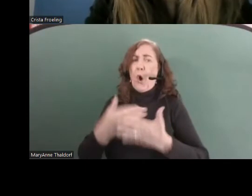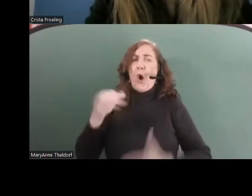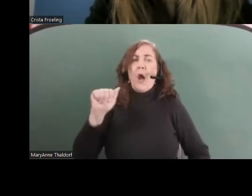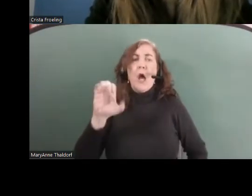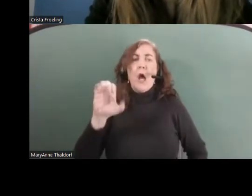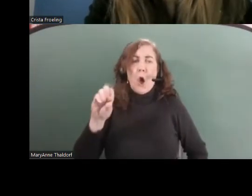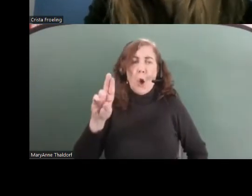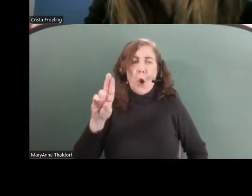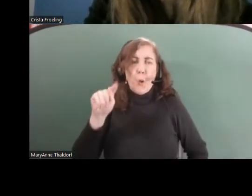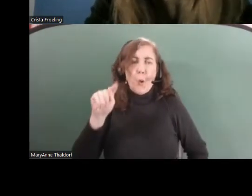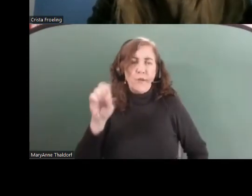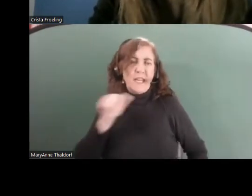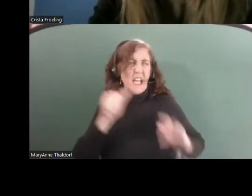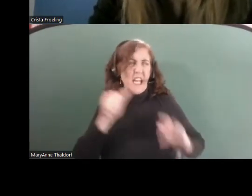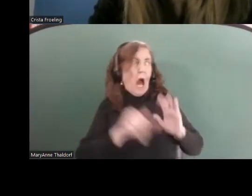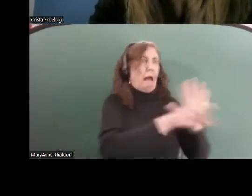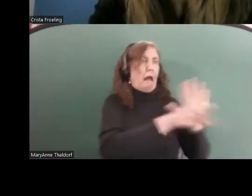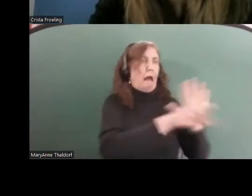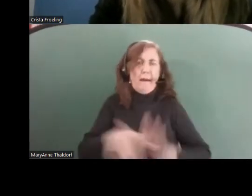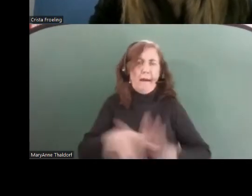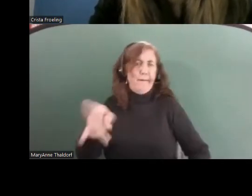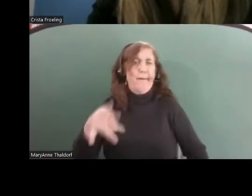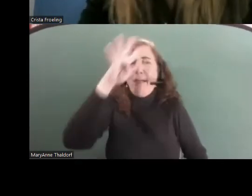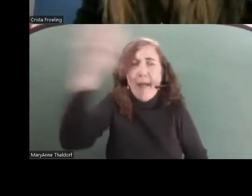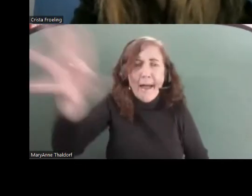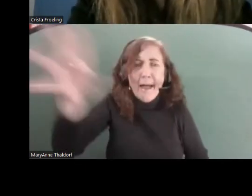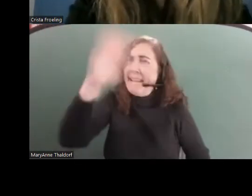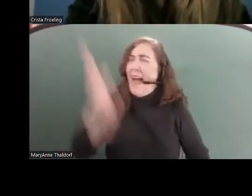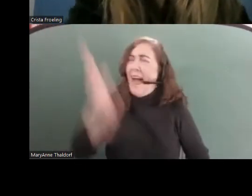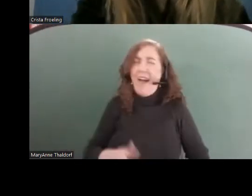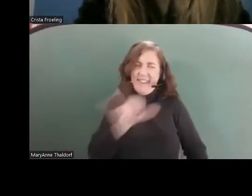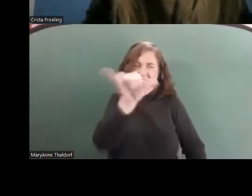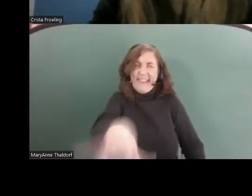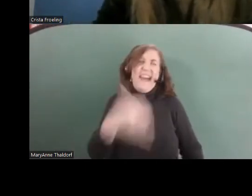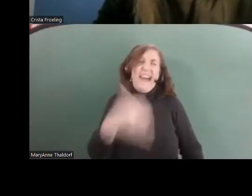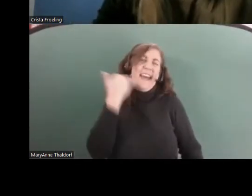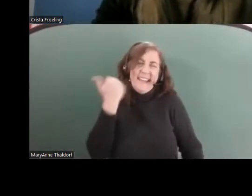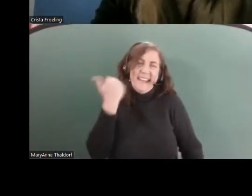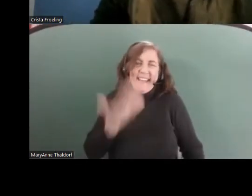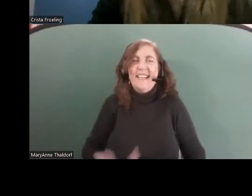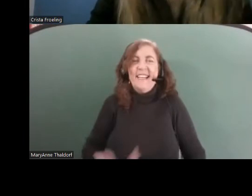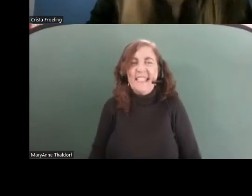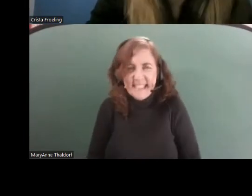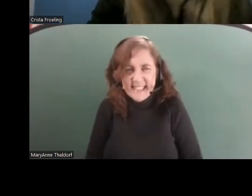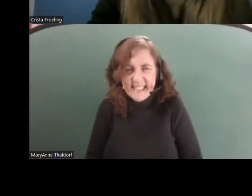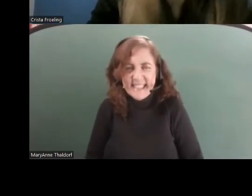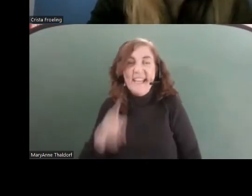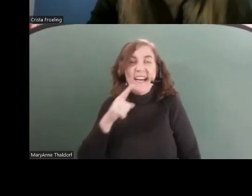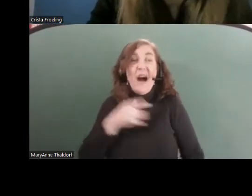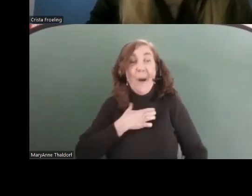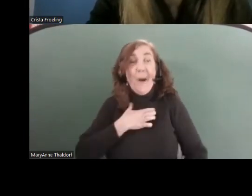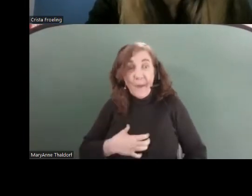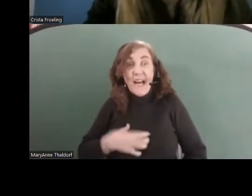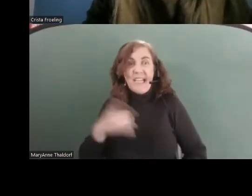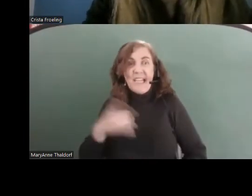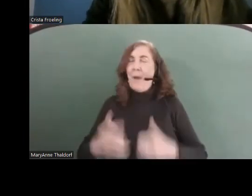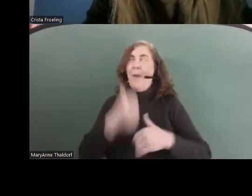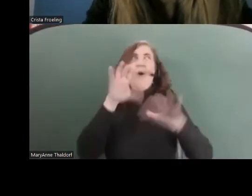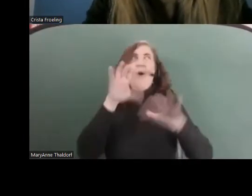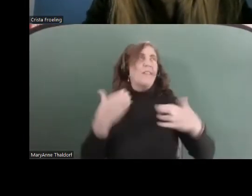This is sort of a fictional story, just kidding. Most classrooms do not have good acoustics.